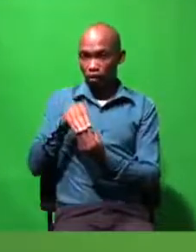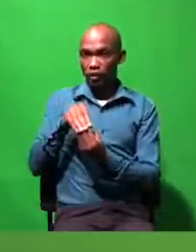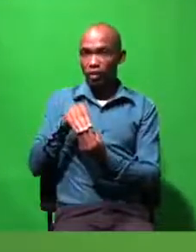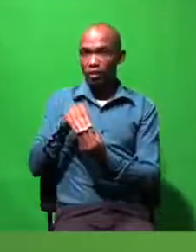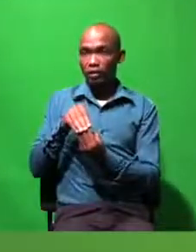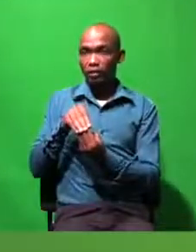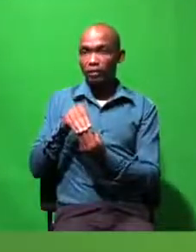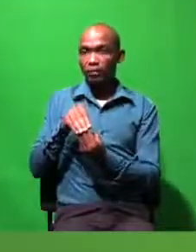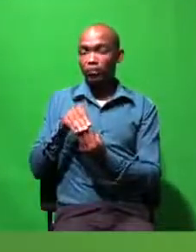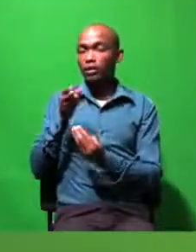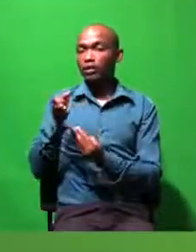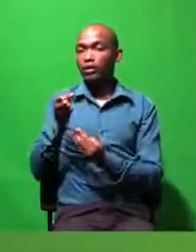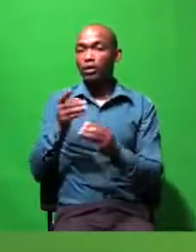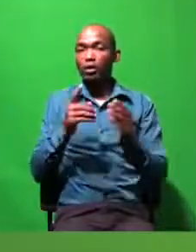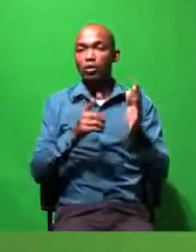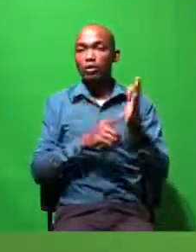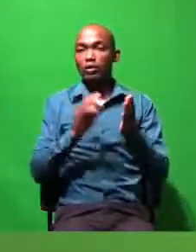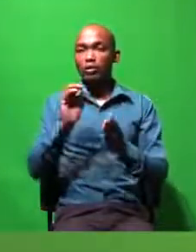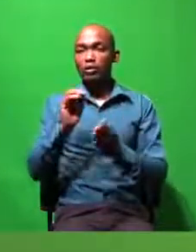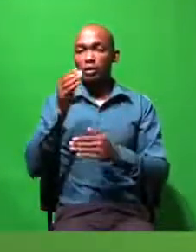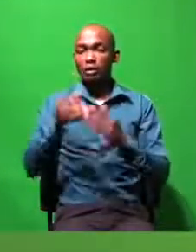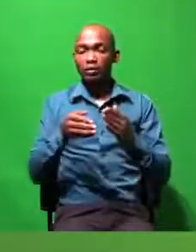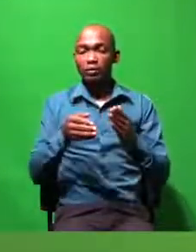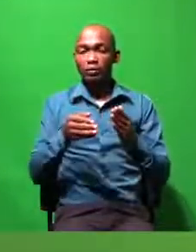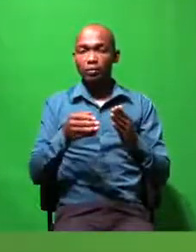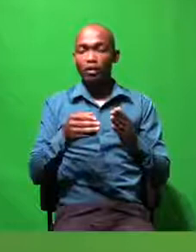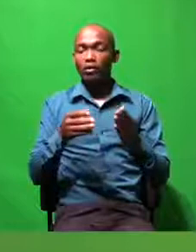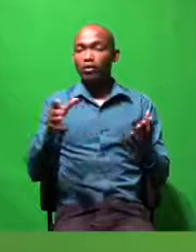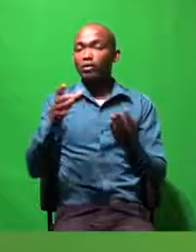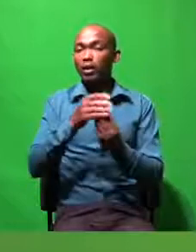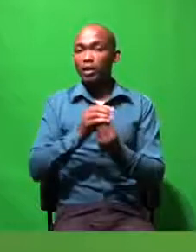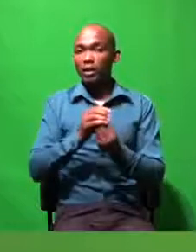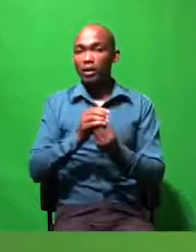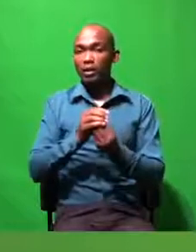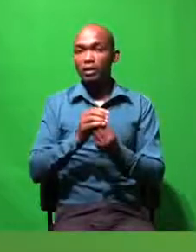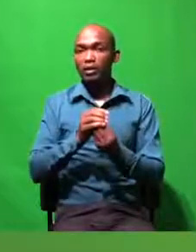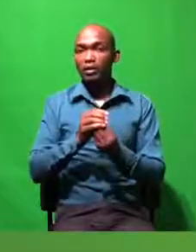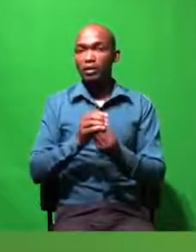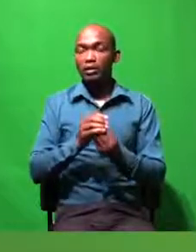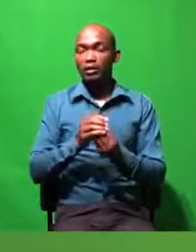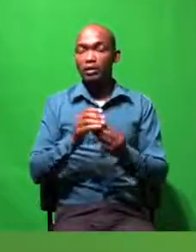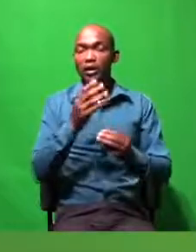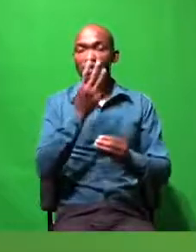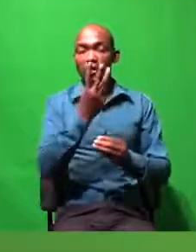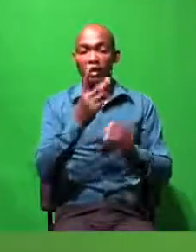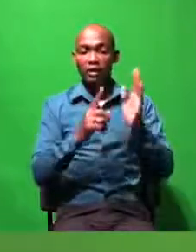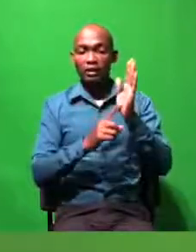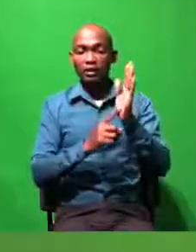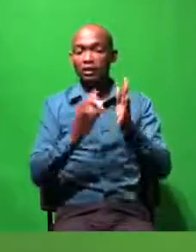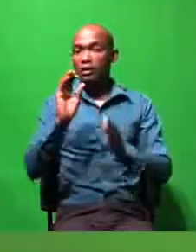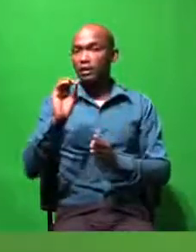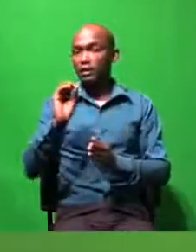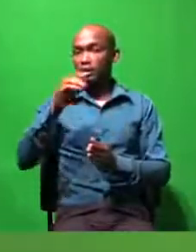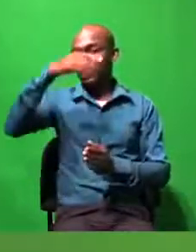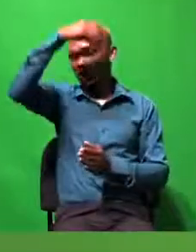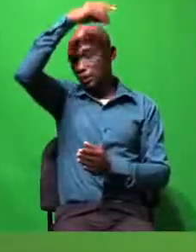160, which is 300, plus 60 is 360. 360 degrees. So again, a